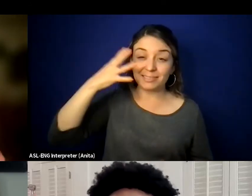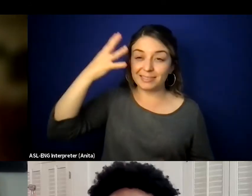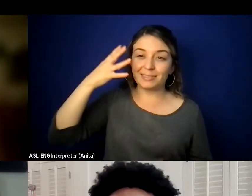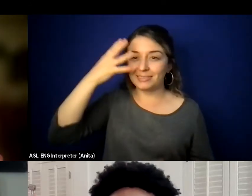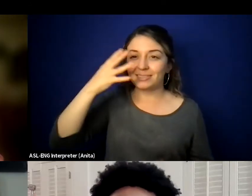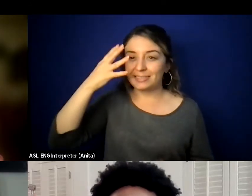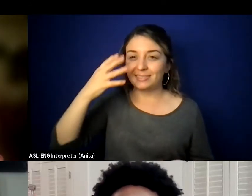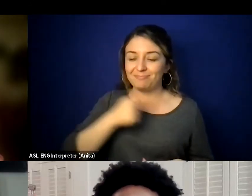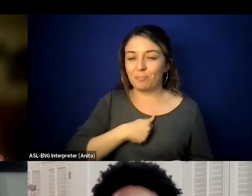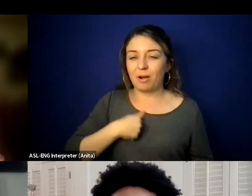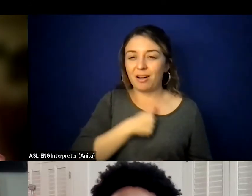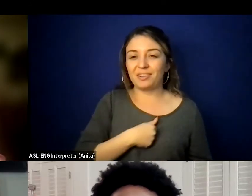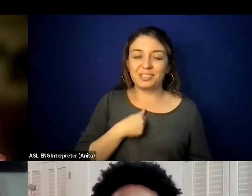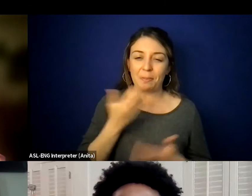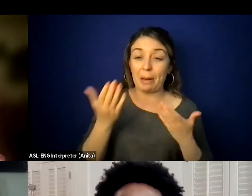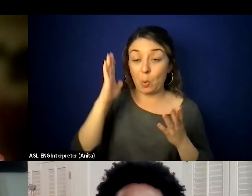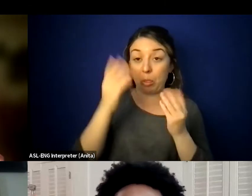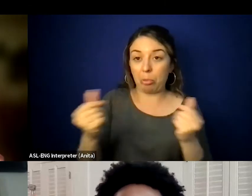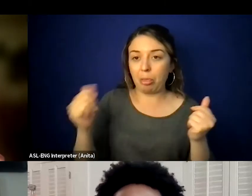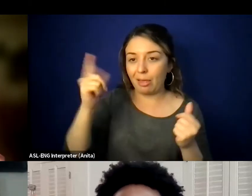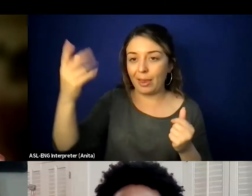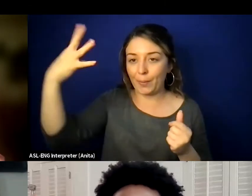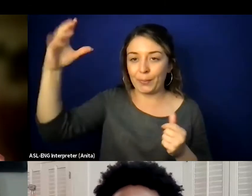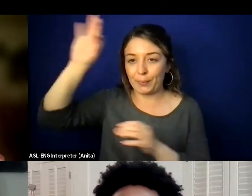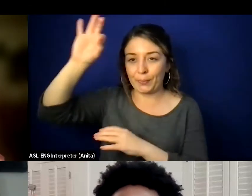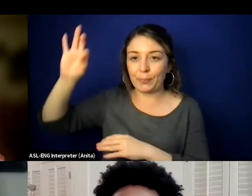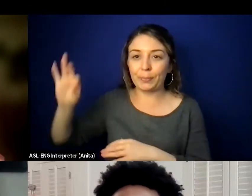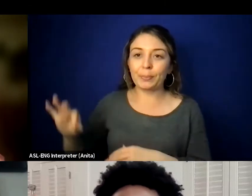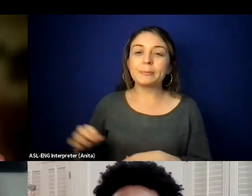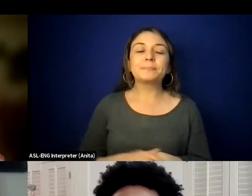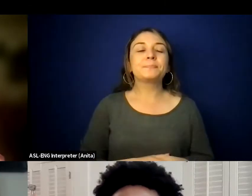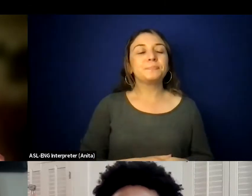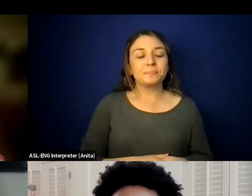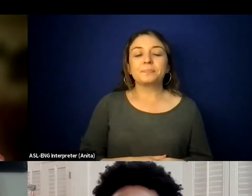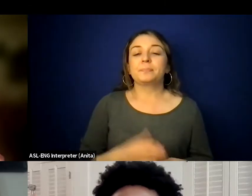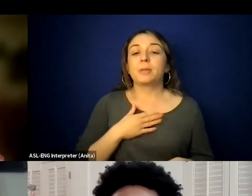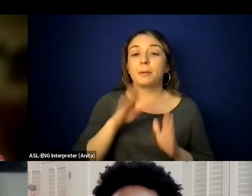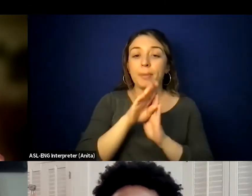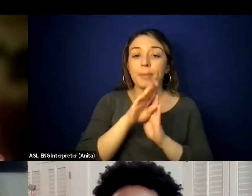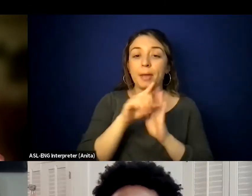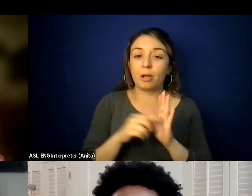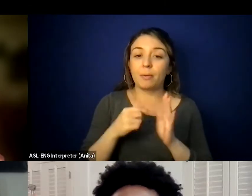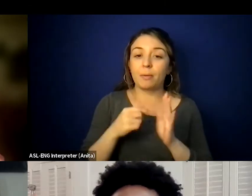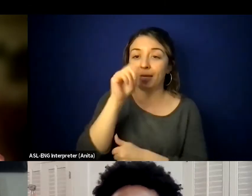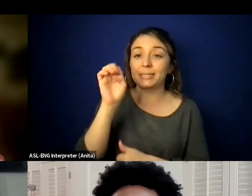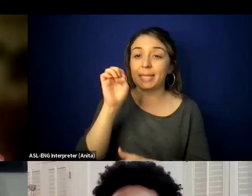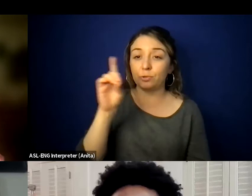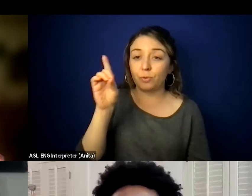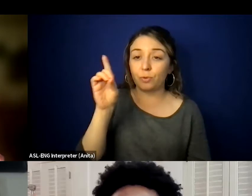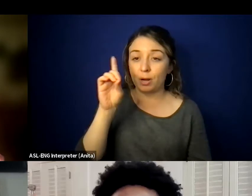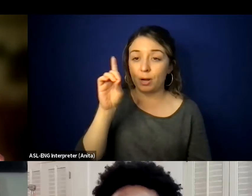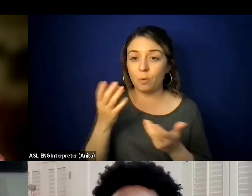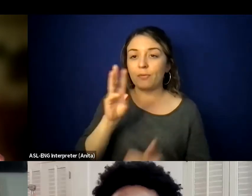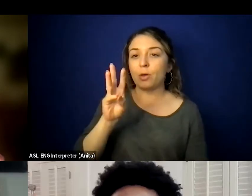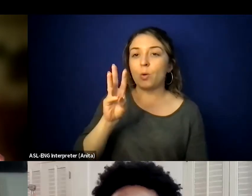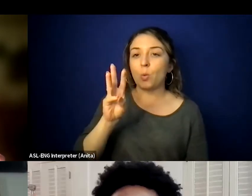day continues on, but that's a visual description of me. I am pleased to serve as Executive Director of the WITH